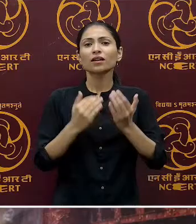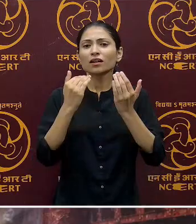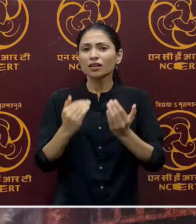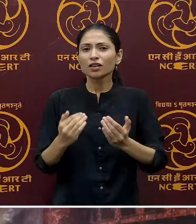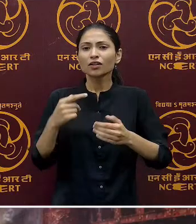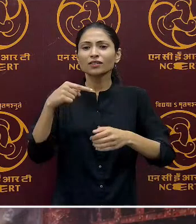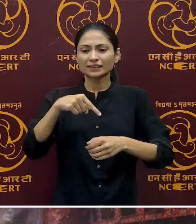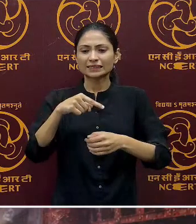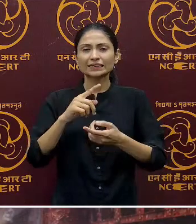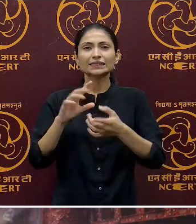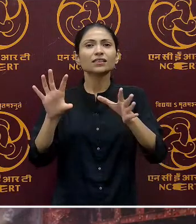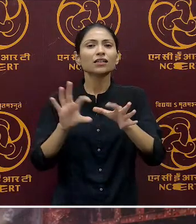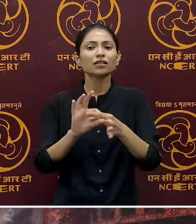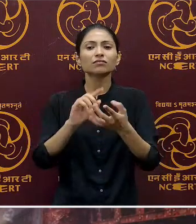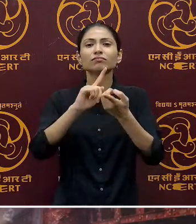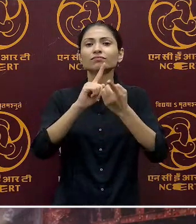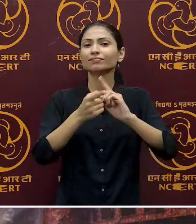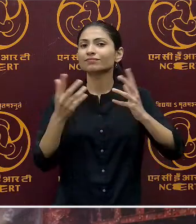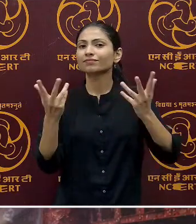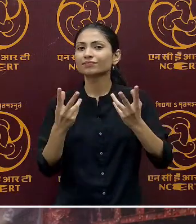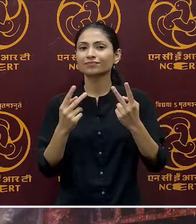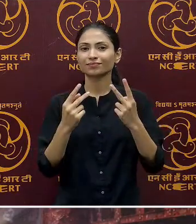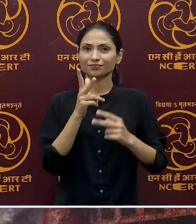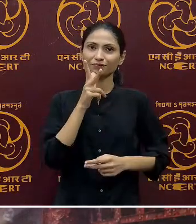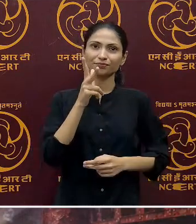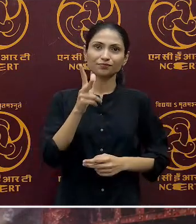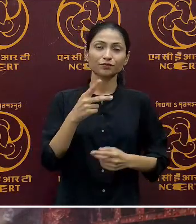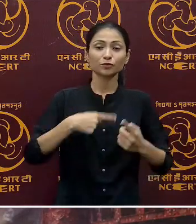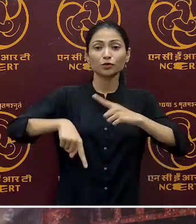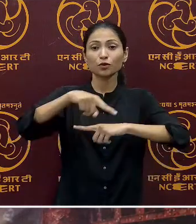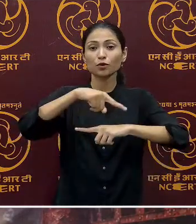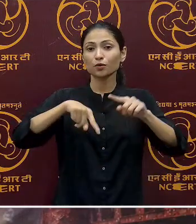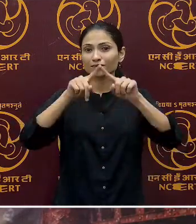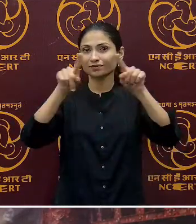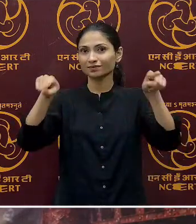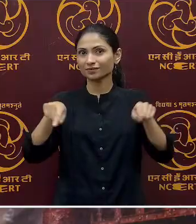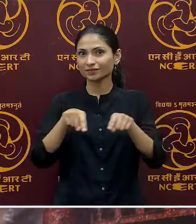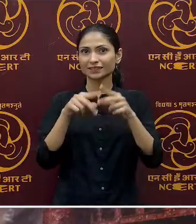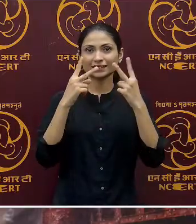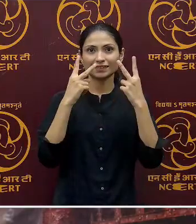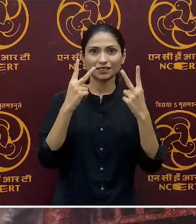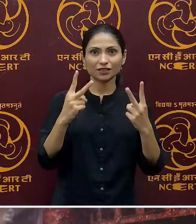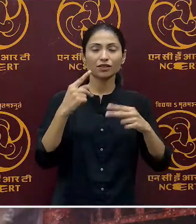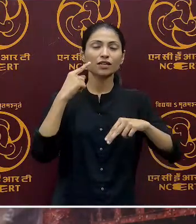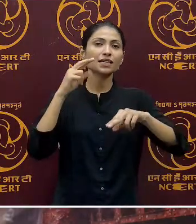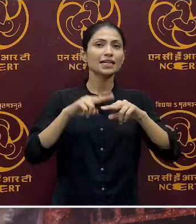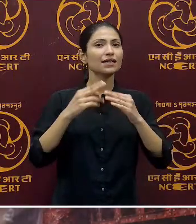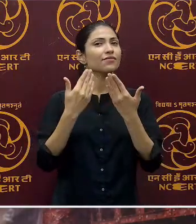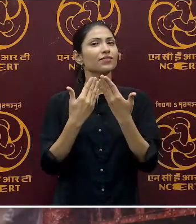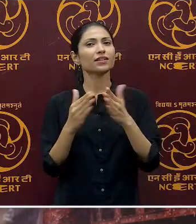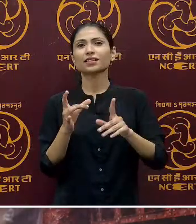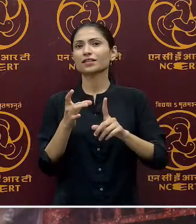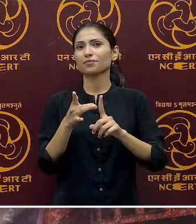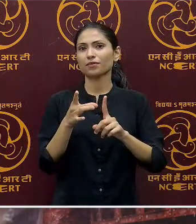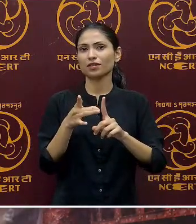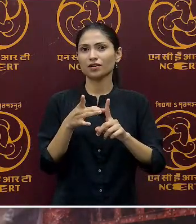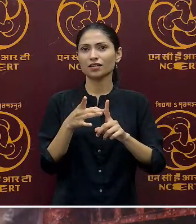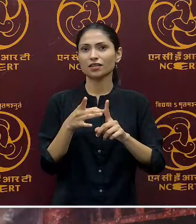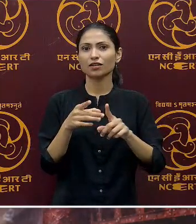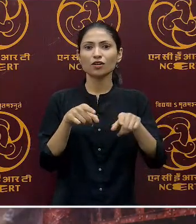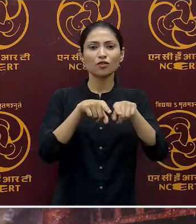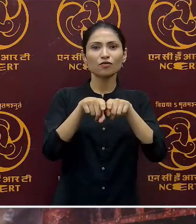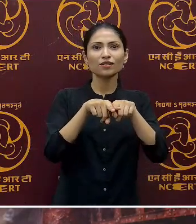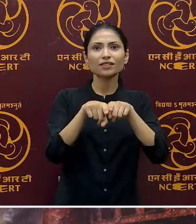phenomena. You will see on the screen that if metal, any metal, we can say that iron or